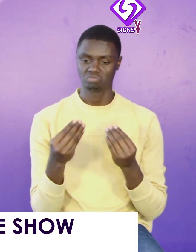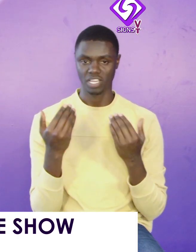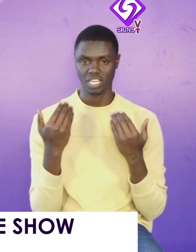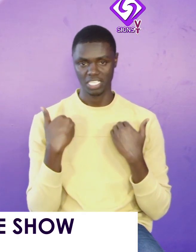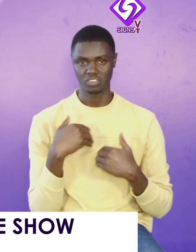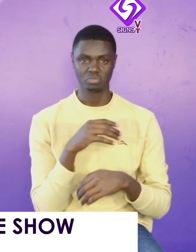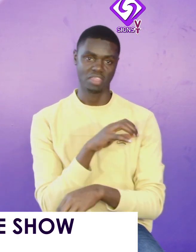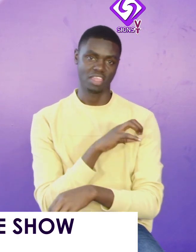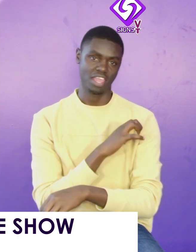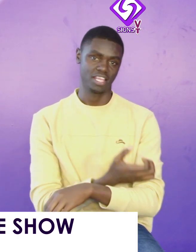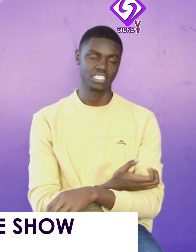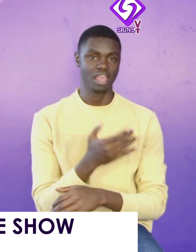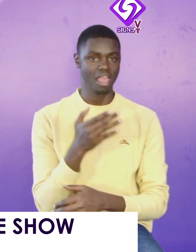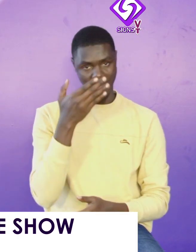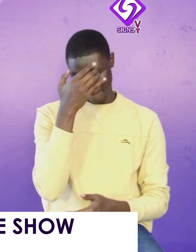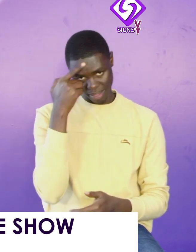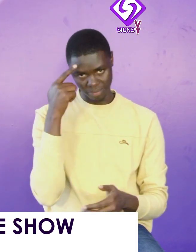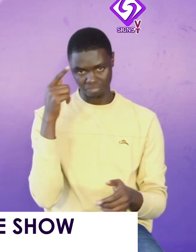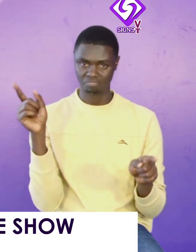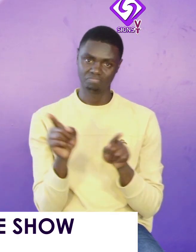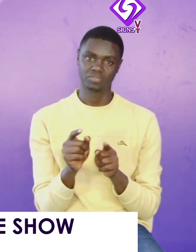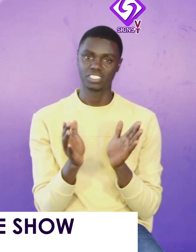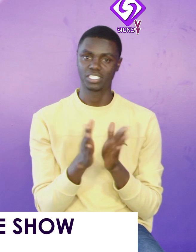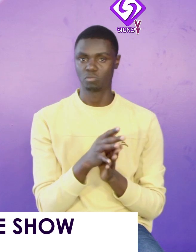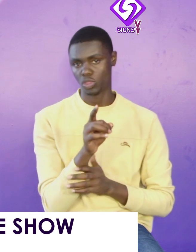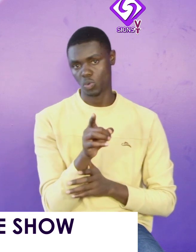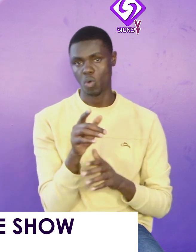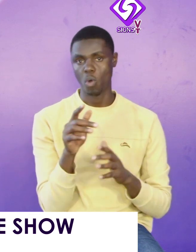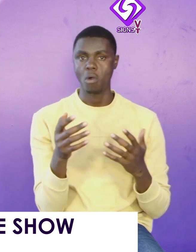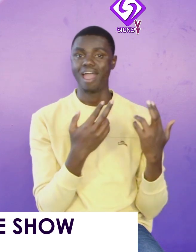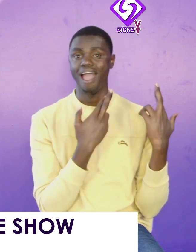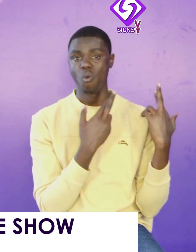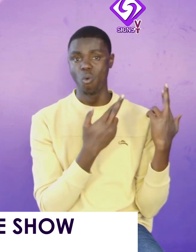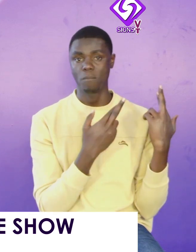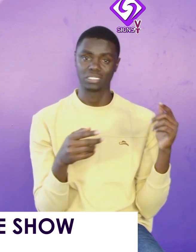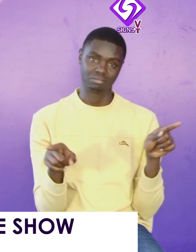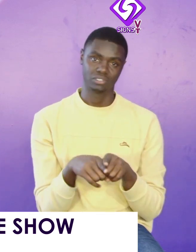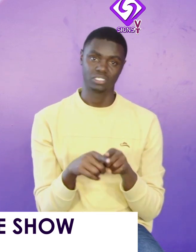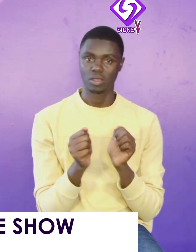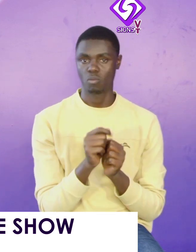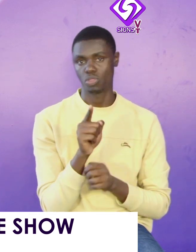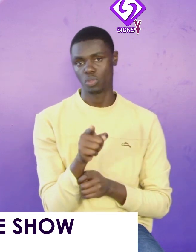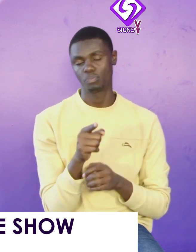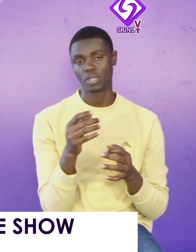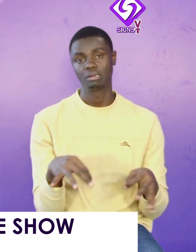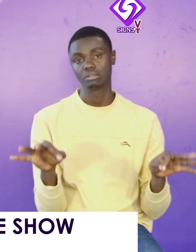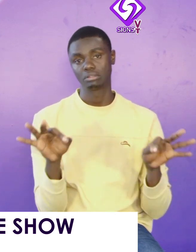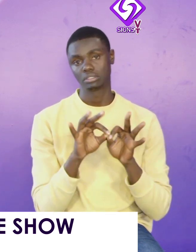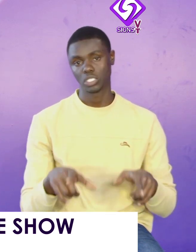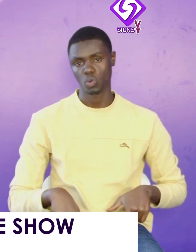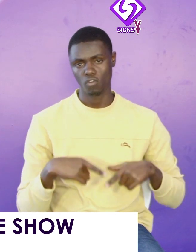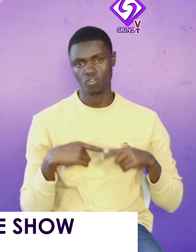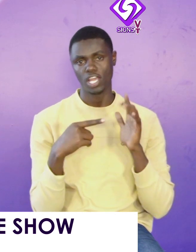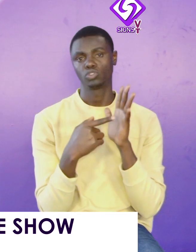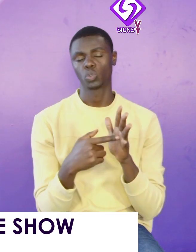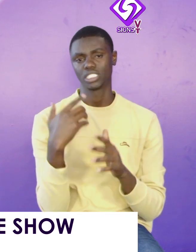energy. I believe it's the same with you, or rather, I hope it is the same with you. Treasures of Life show comes to you